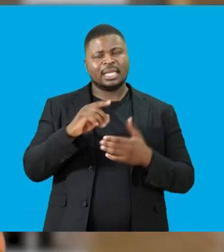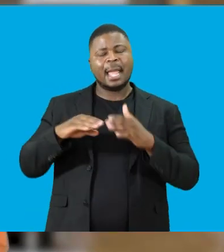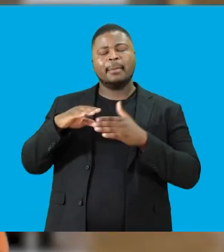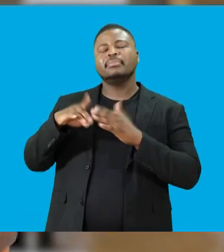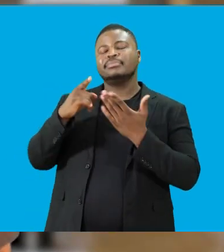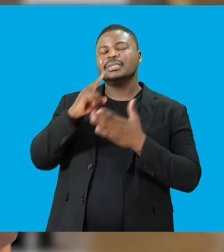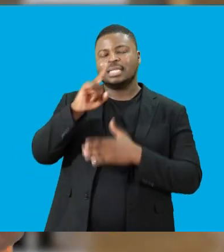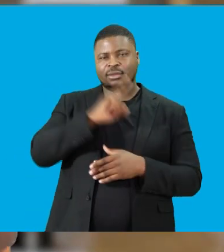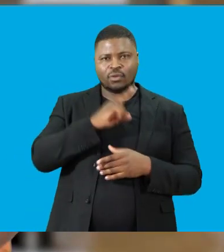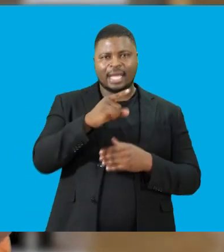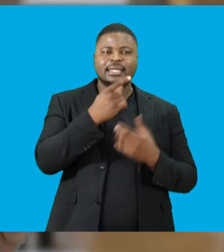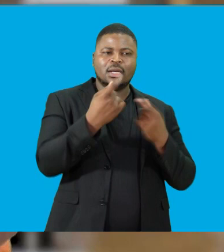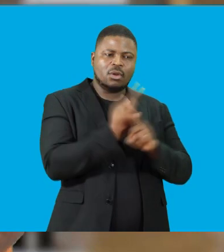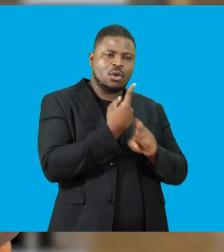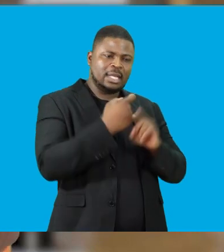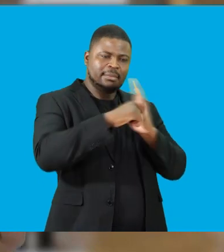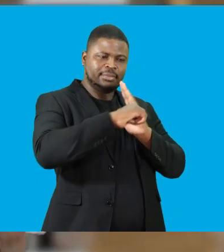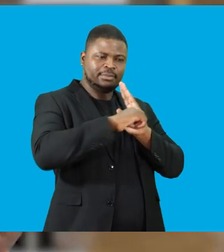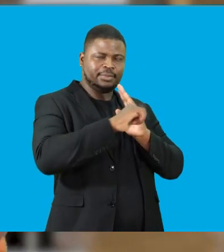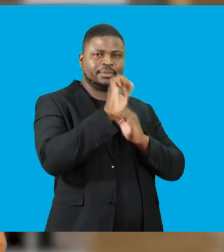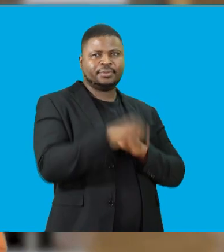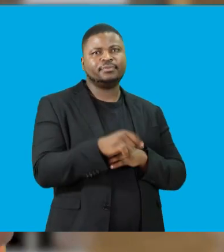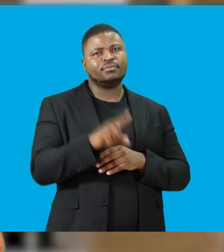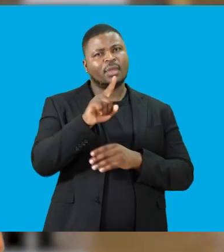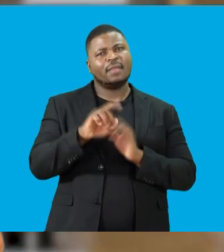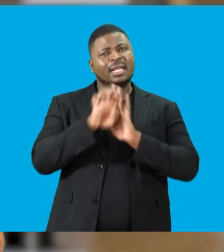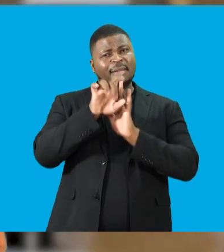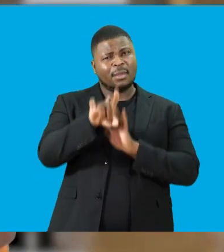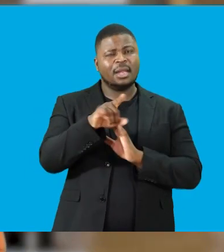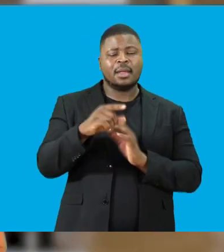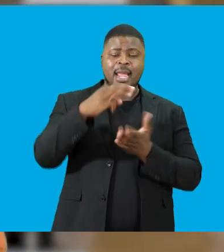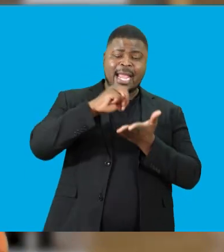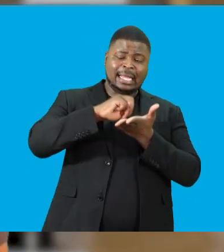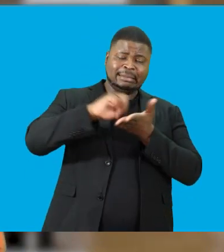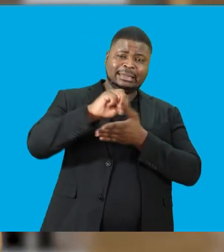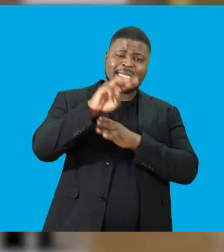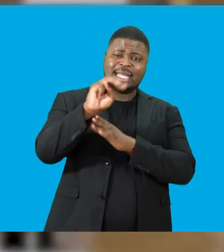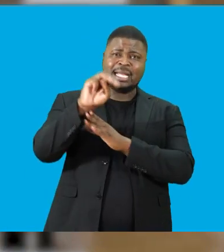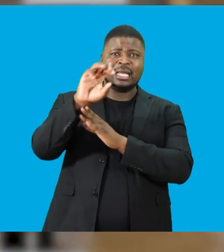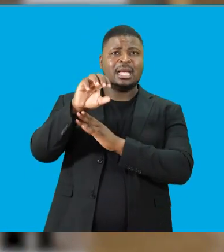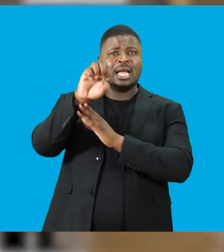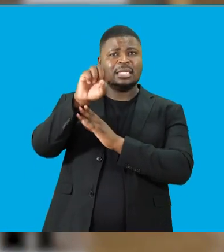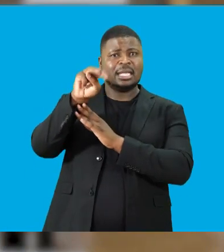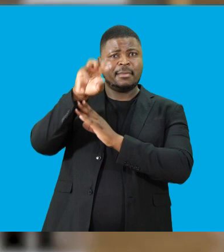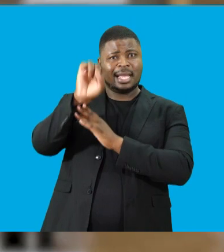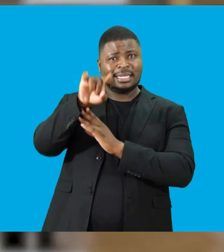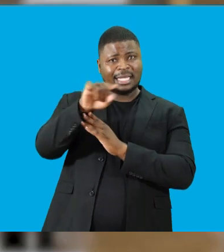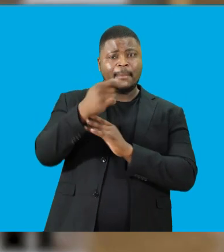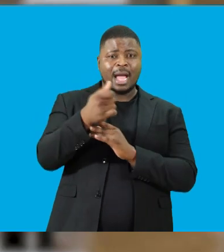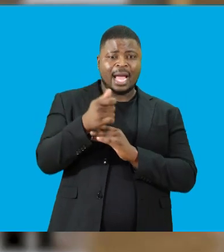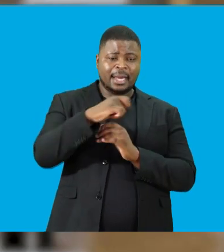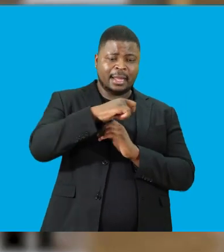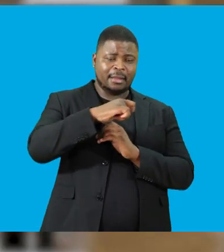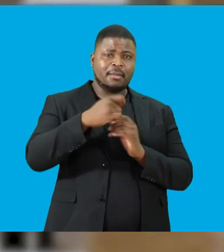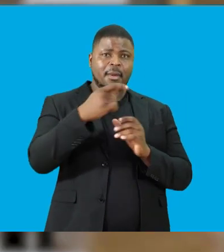So that is the basic reason why they will charge you those fees. An example would be an SMS that you will get that indicates that there's money in or money